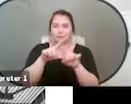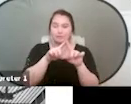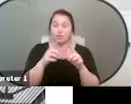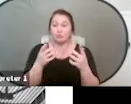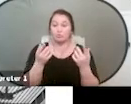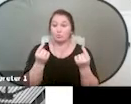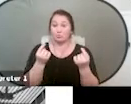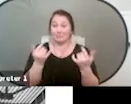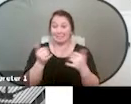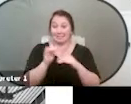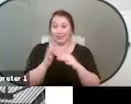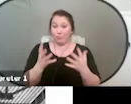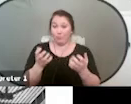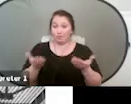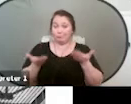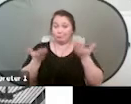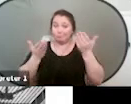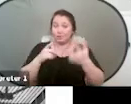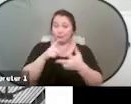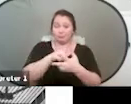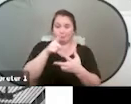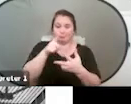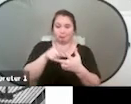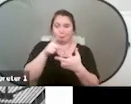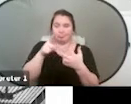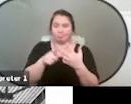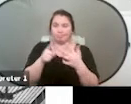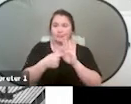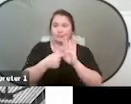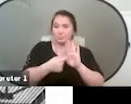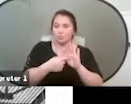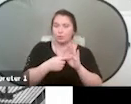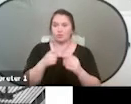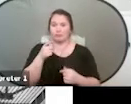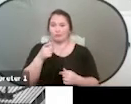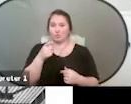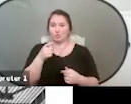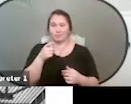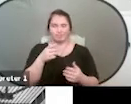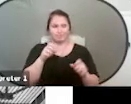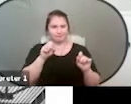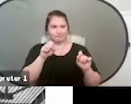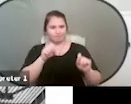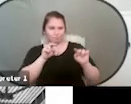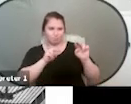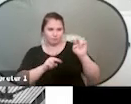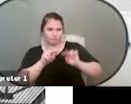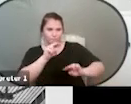these 3 different examples of how you might approach a major high school,